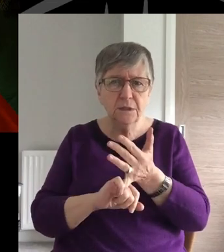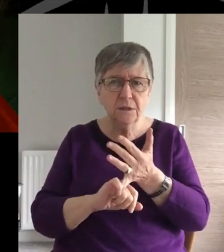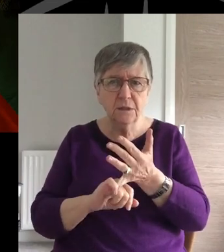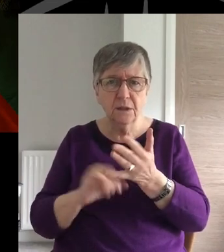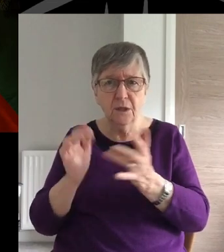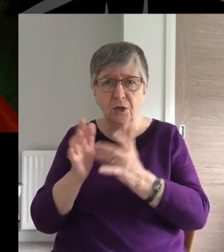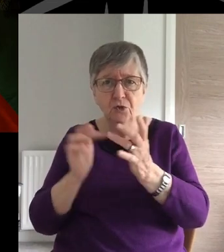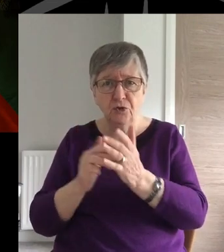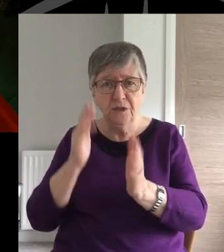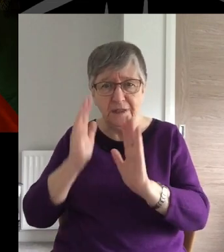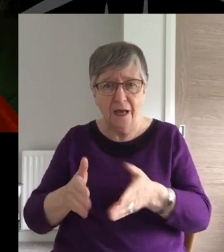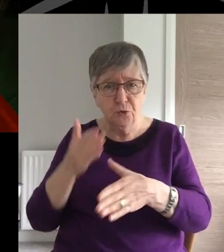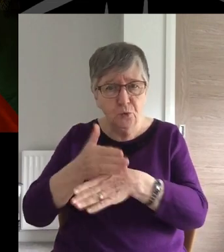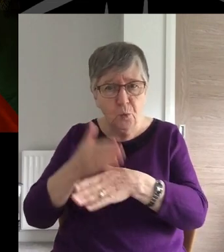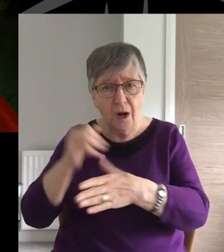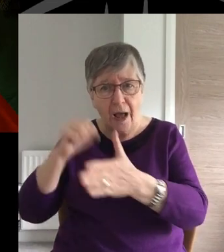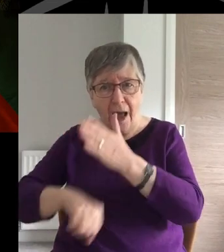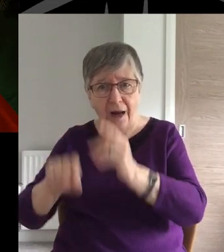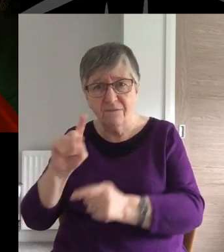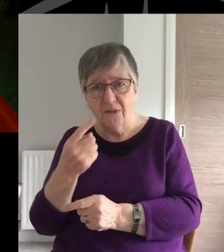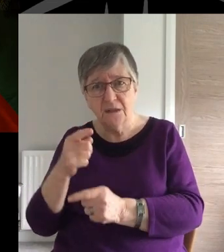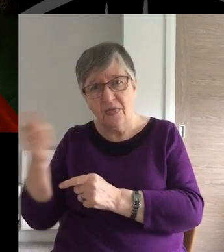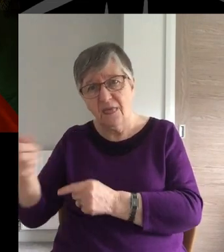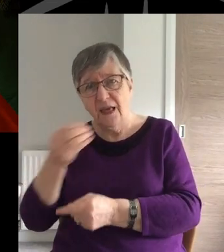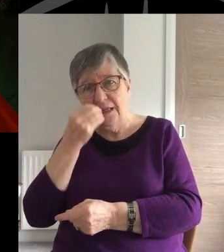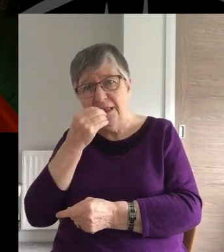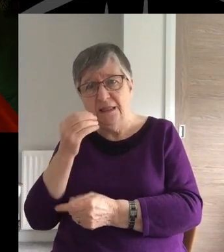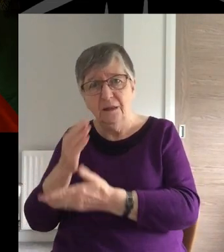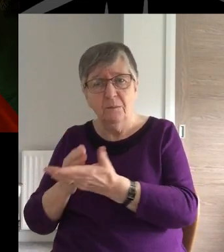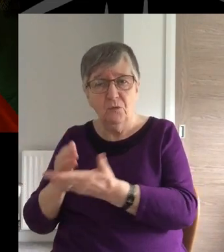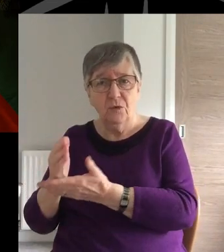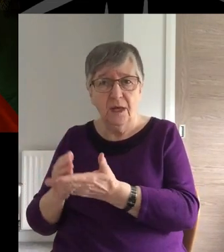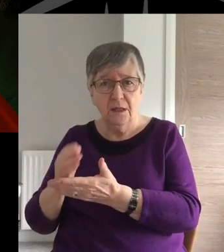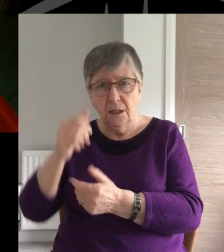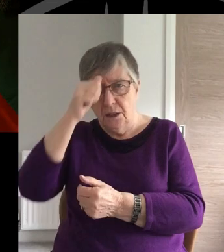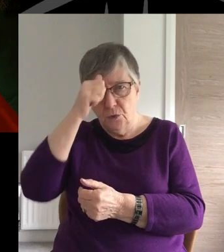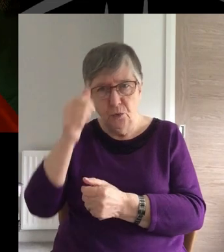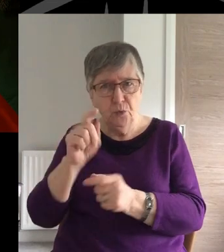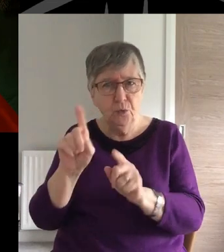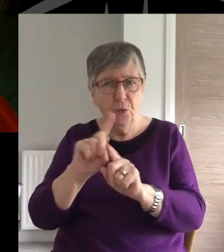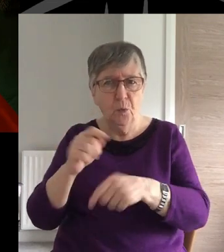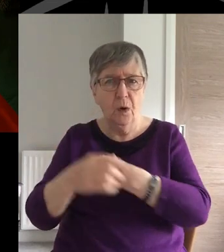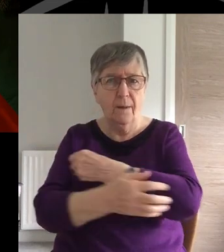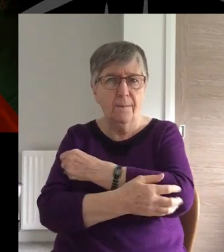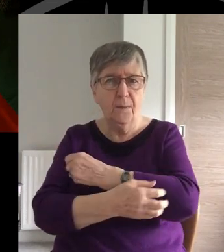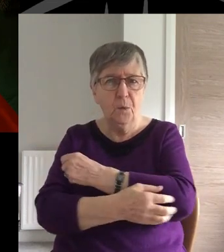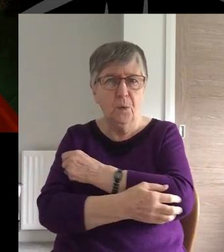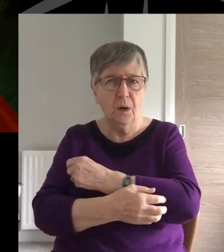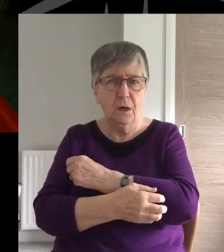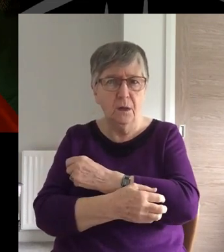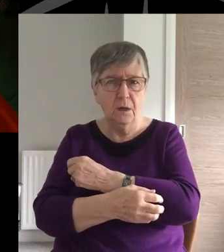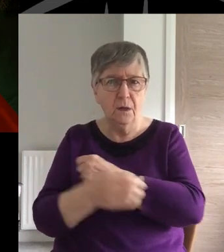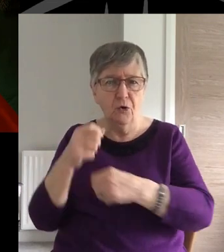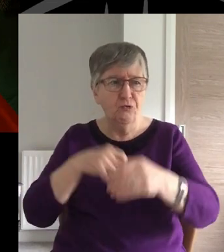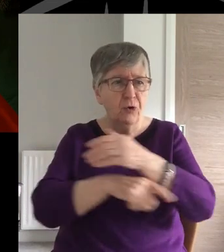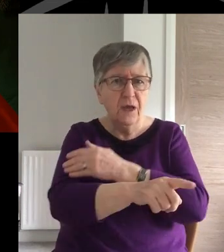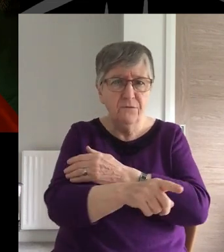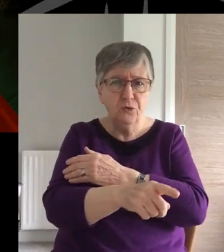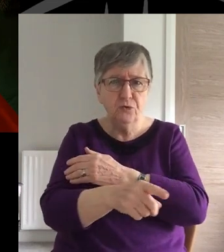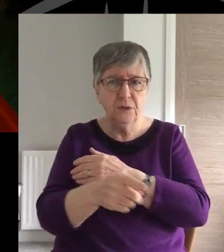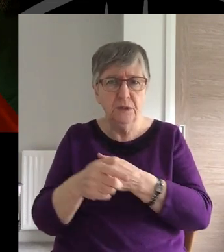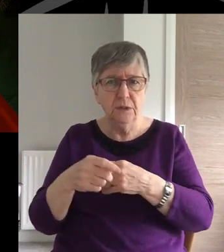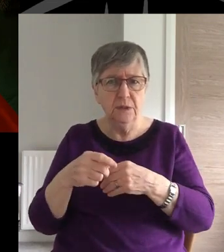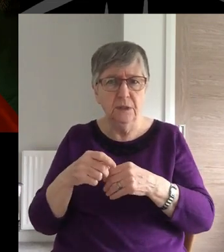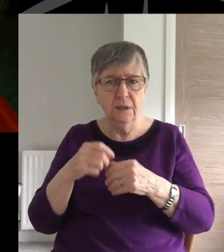eat bread after he'd worked hard for it. He knew poverty. He knew what it was like to be a refugee. He tasted